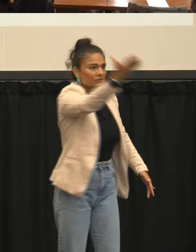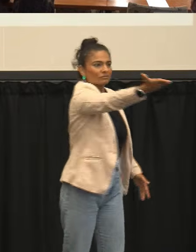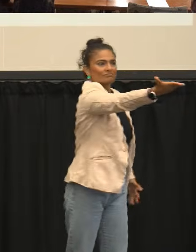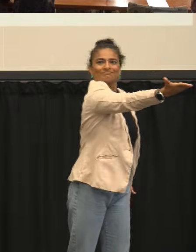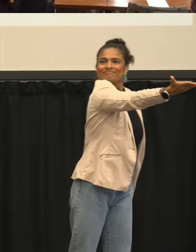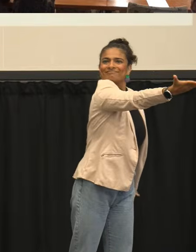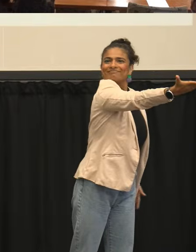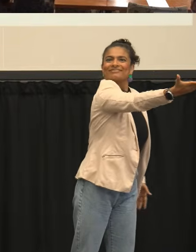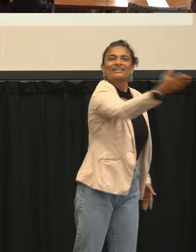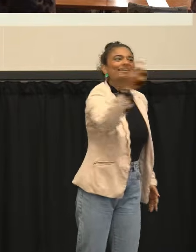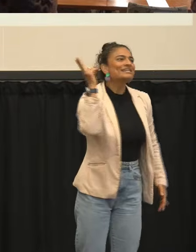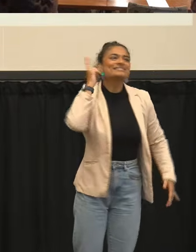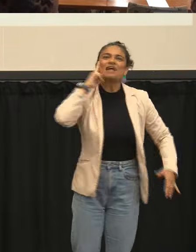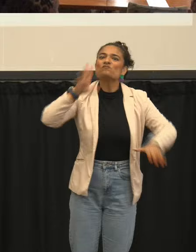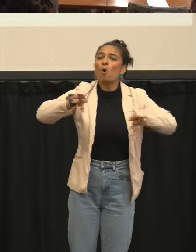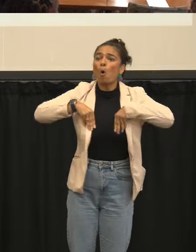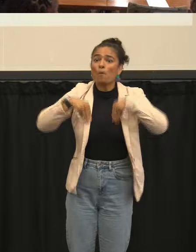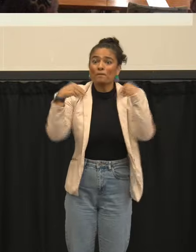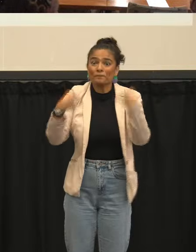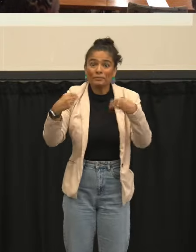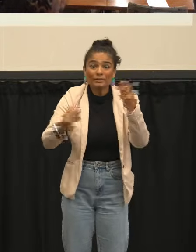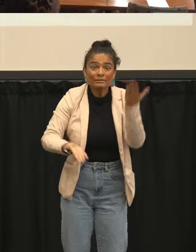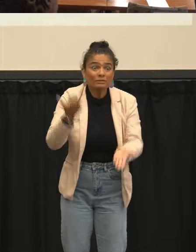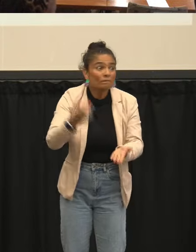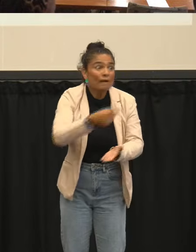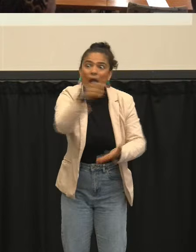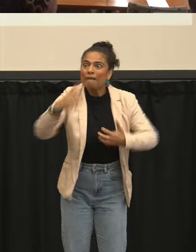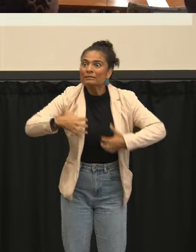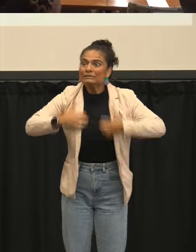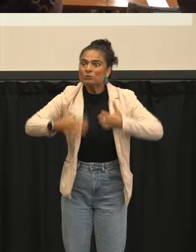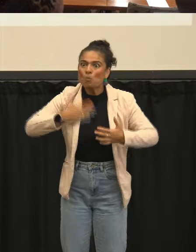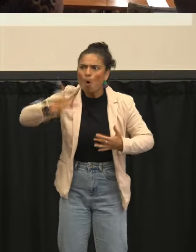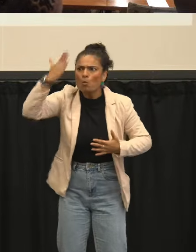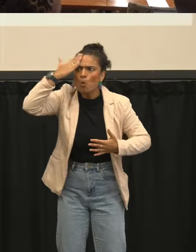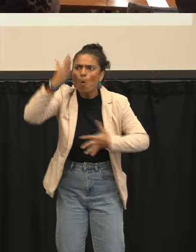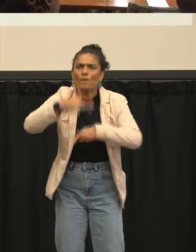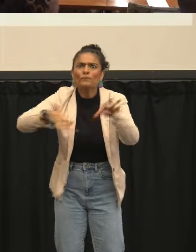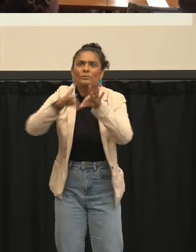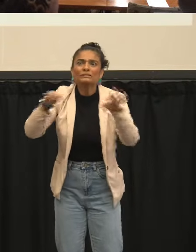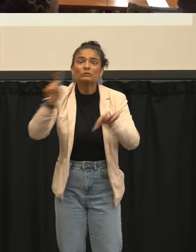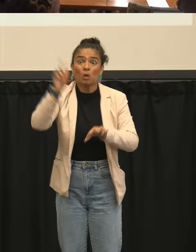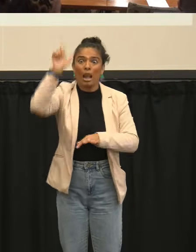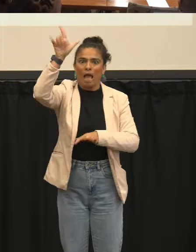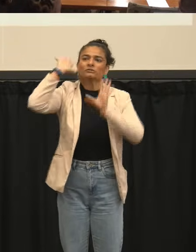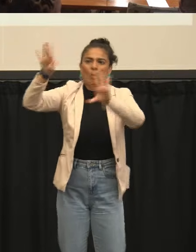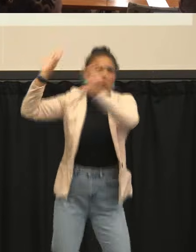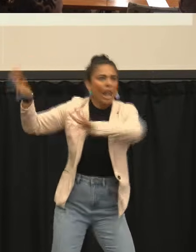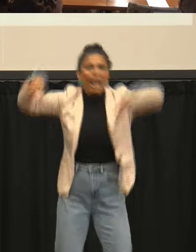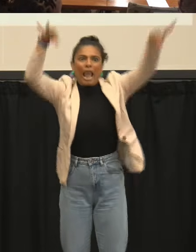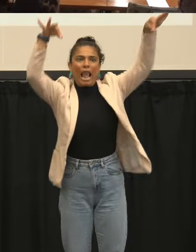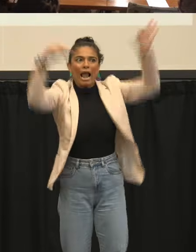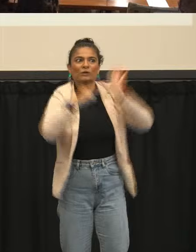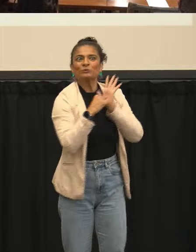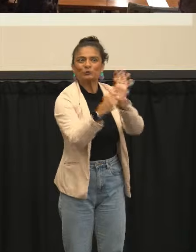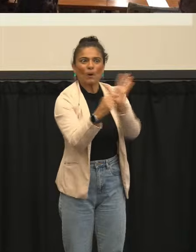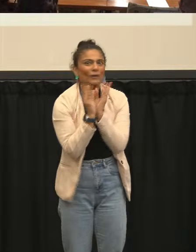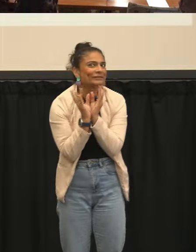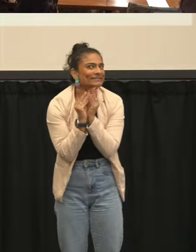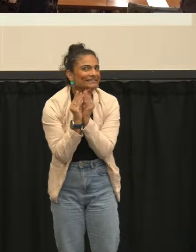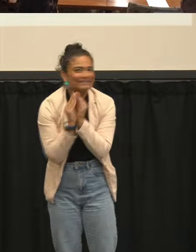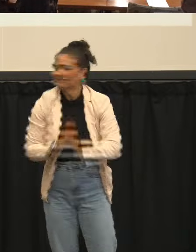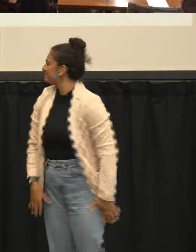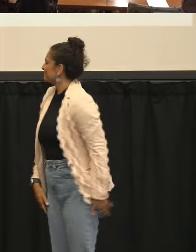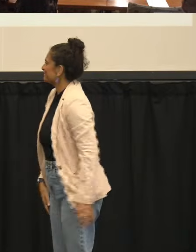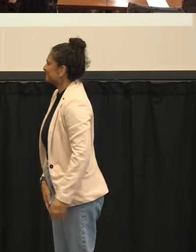craft items. Yuvini, where are you? Ah, there we go. This is what we would say a deaf enterprise, deaf-owned company.